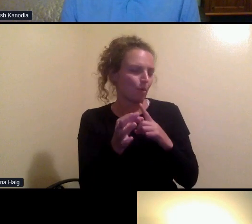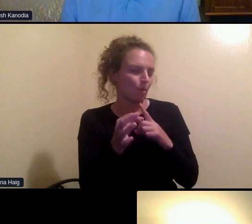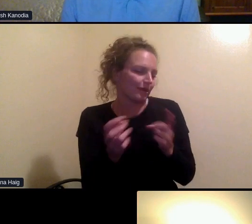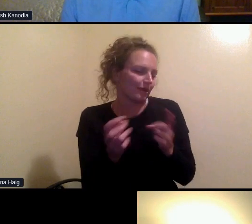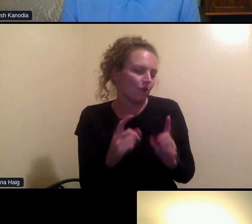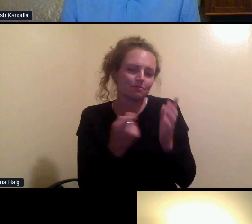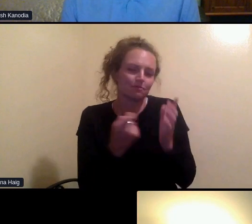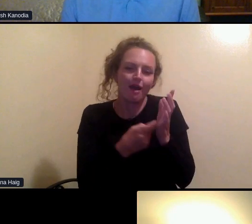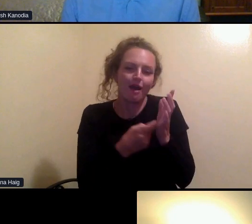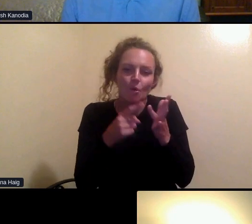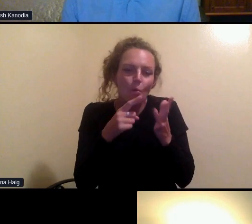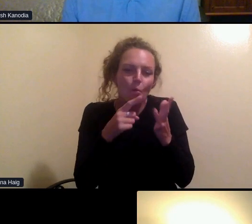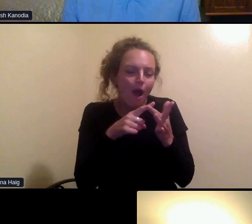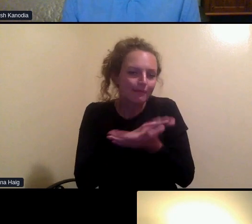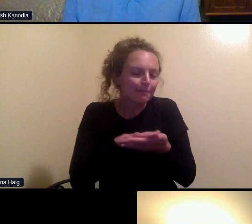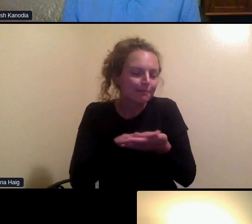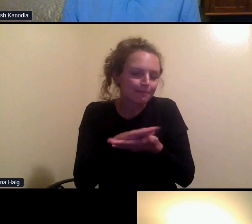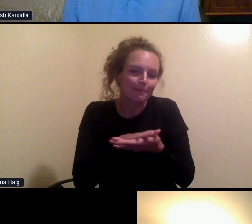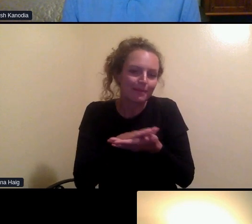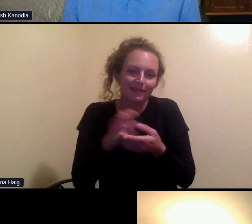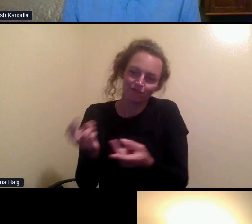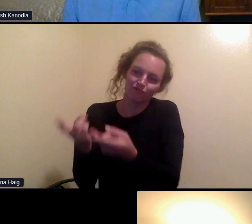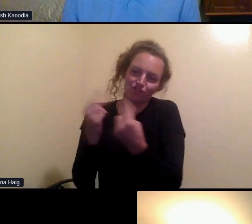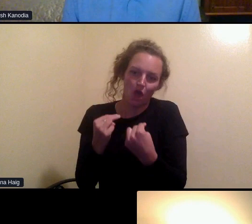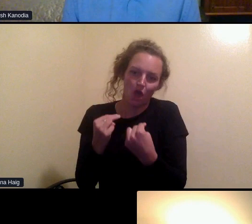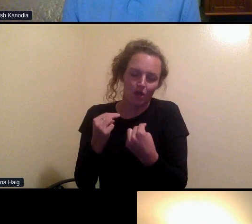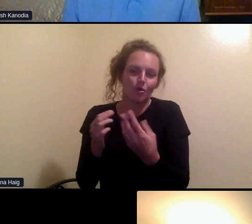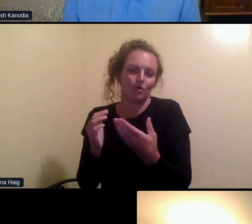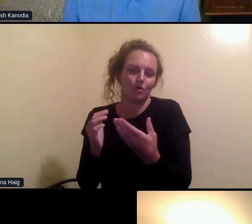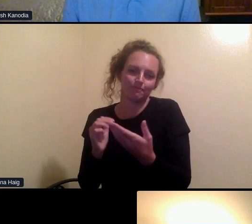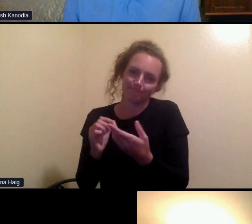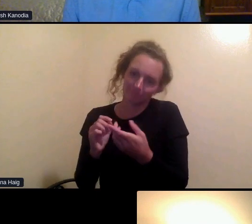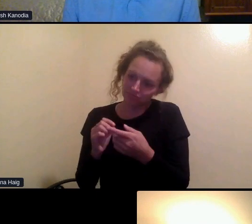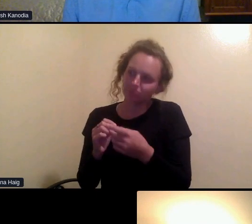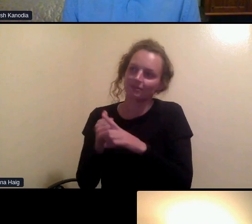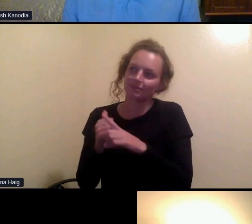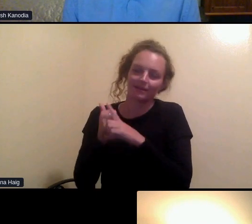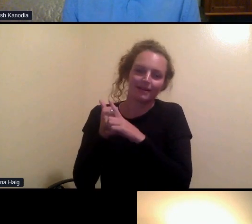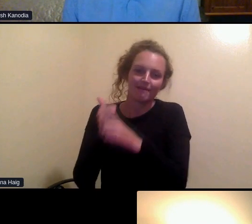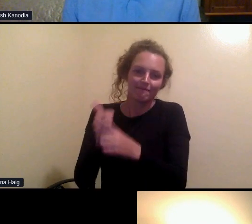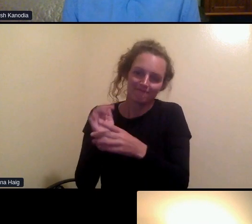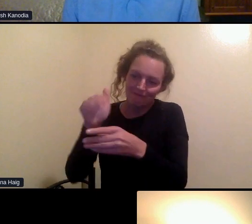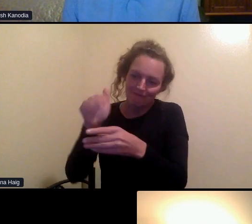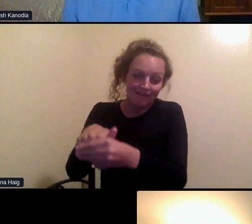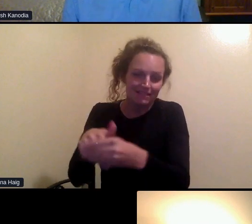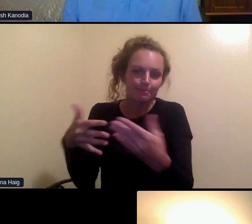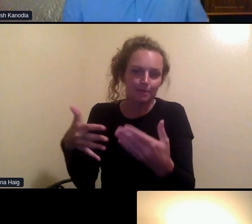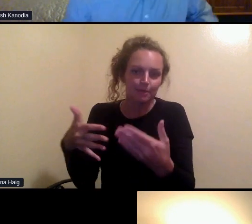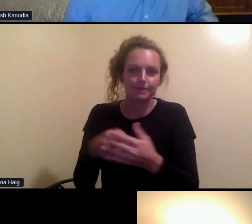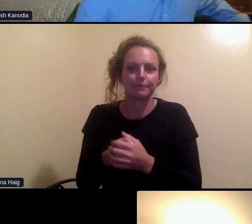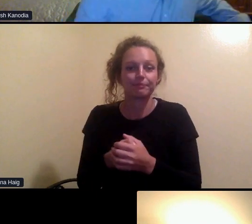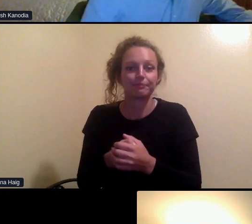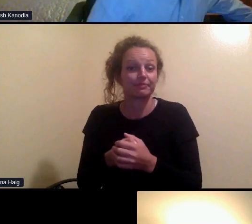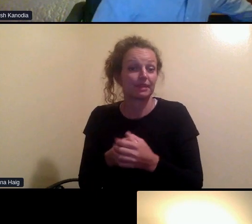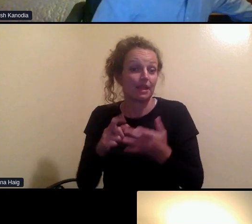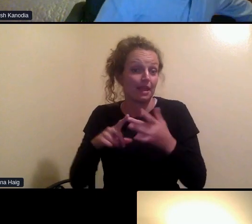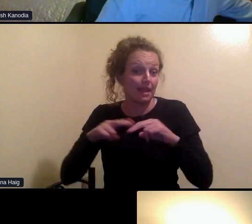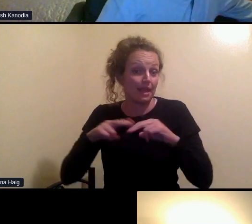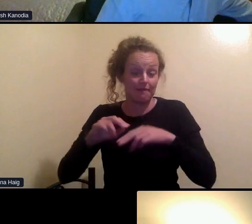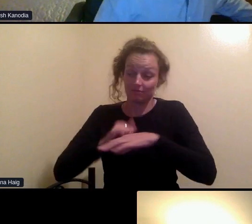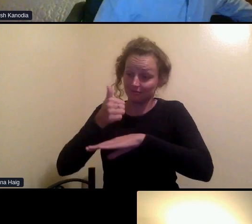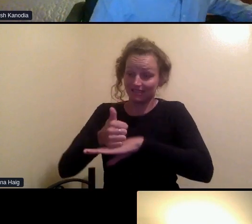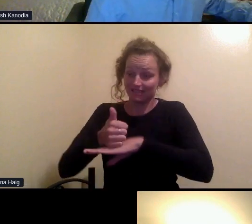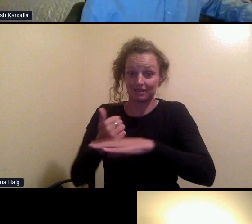buying a system, if you're procuring a tool in the workplace, and if not everyone can use that tool, then you've spent